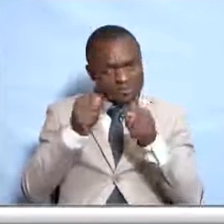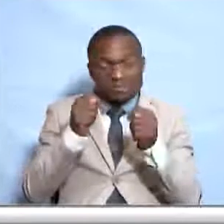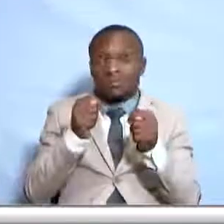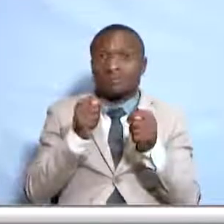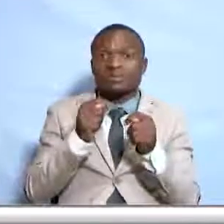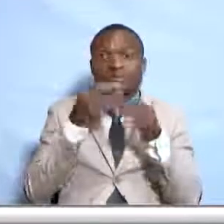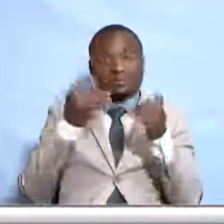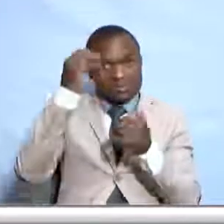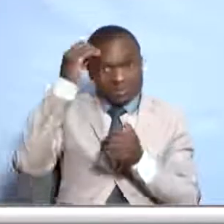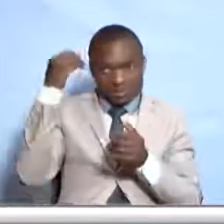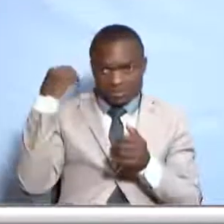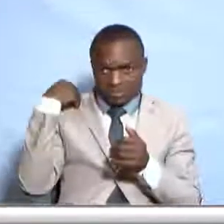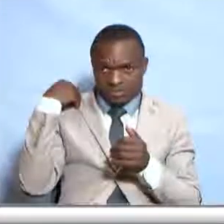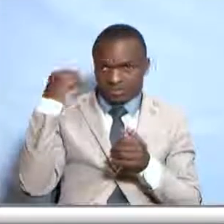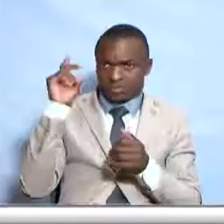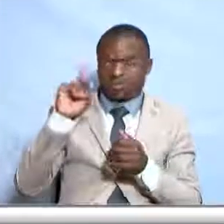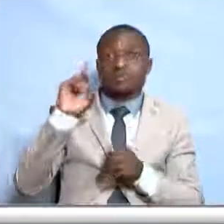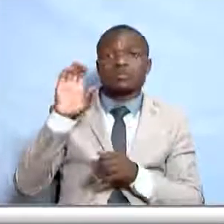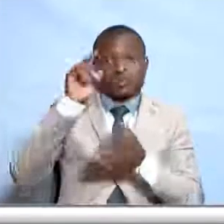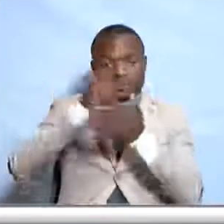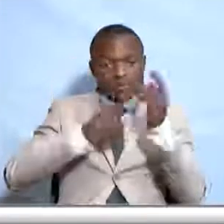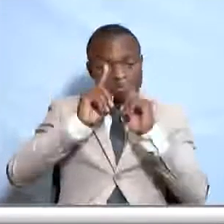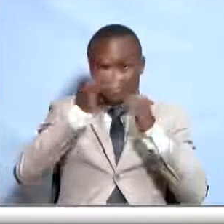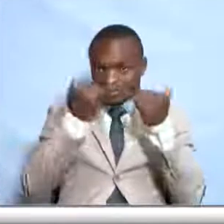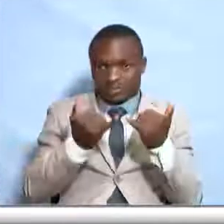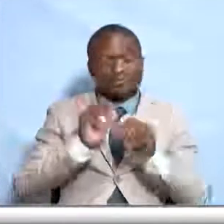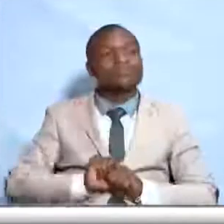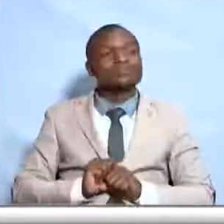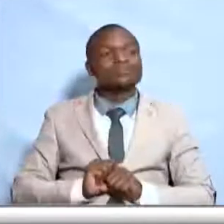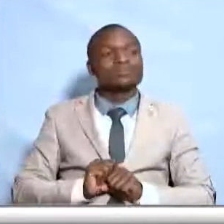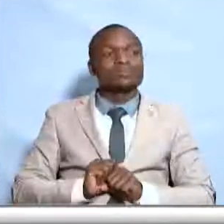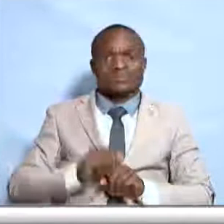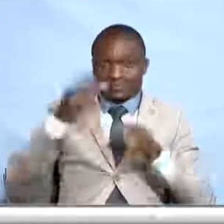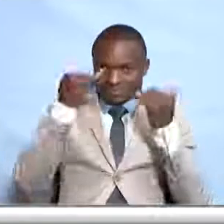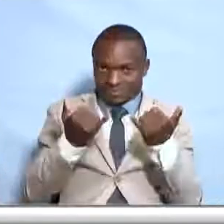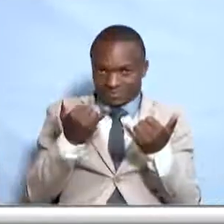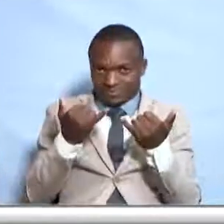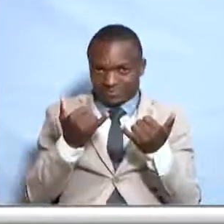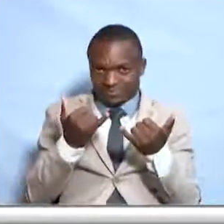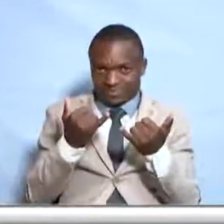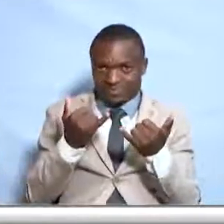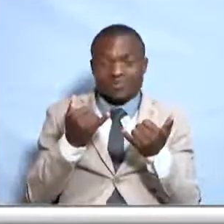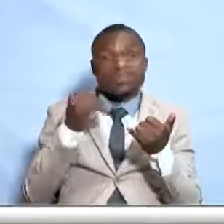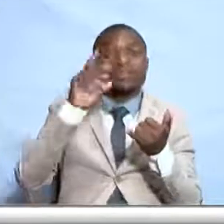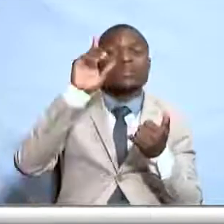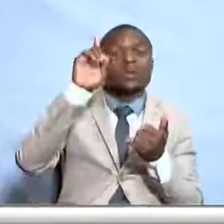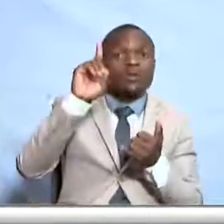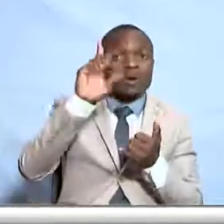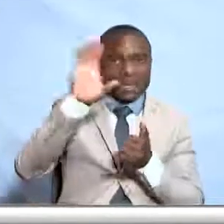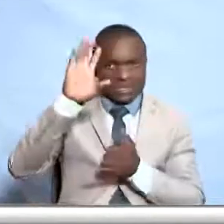to the office of the DC, what we are discussing today. Right now, there are